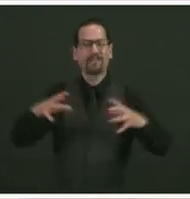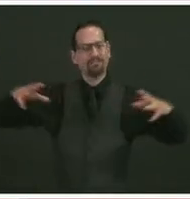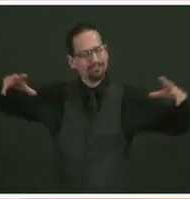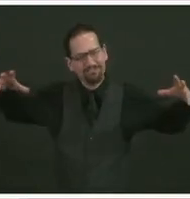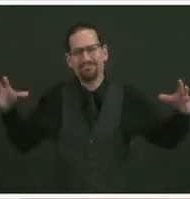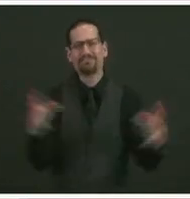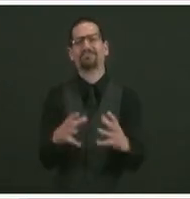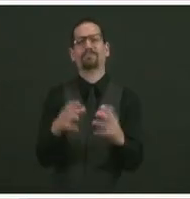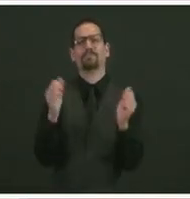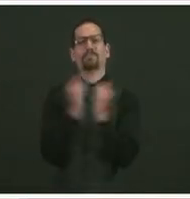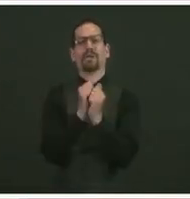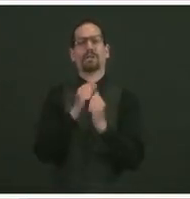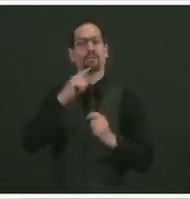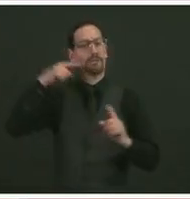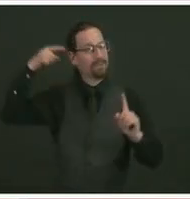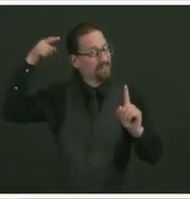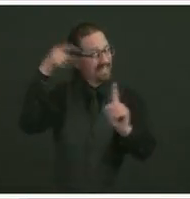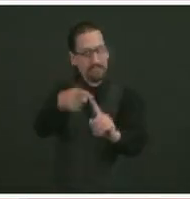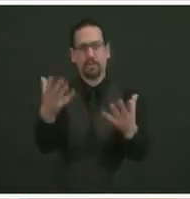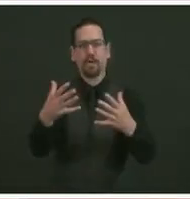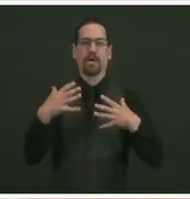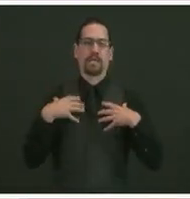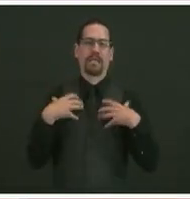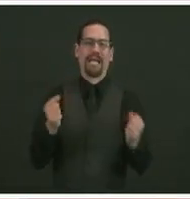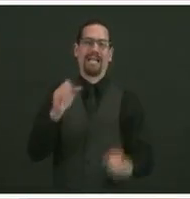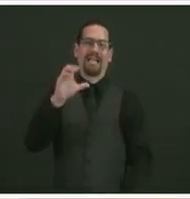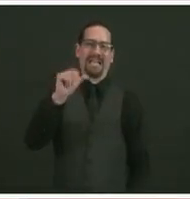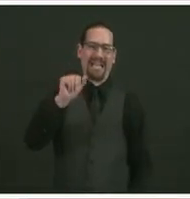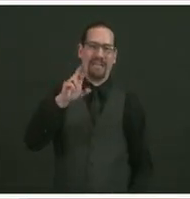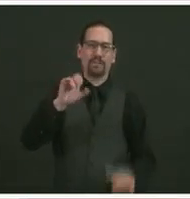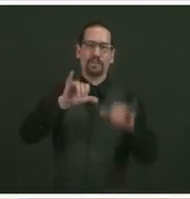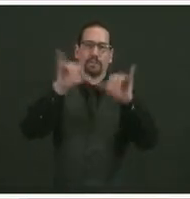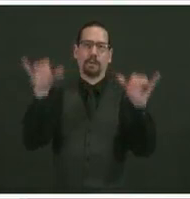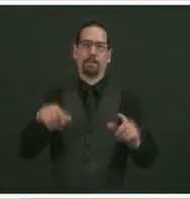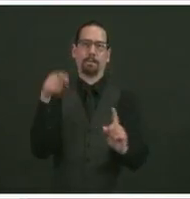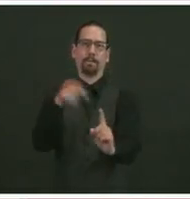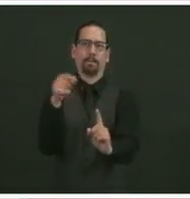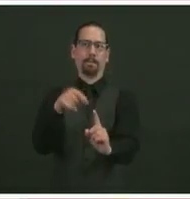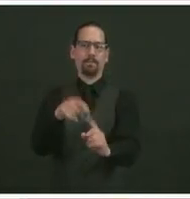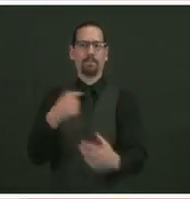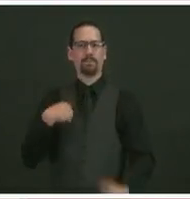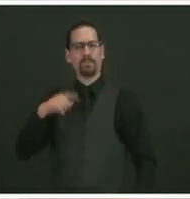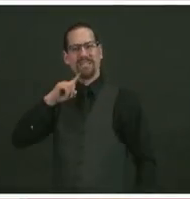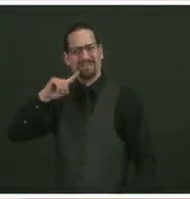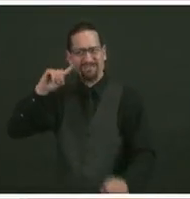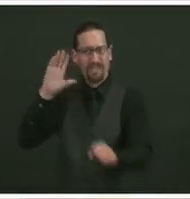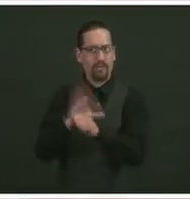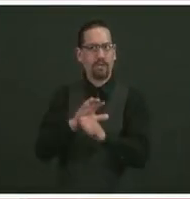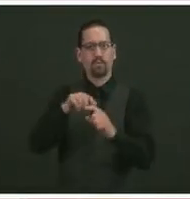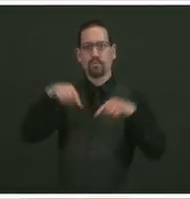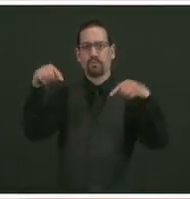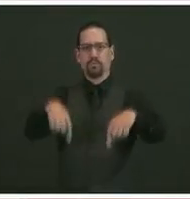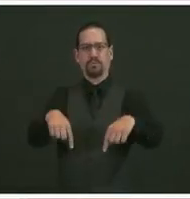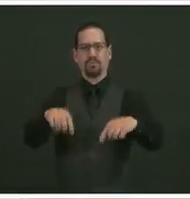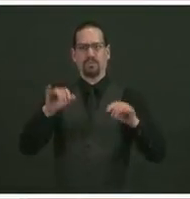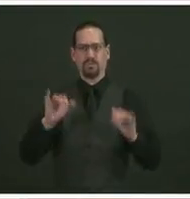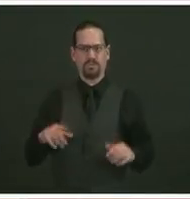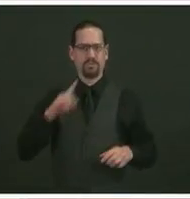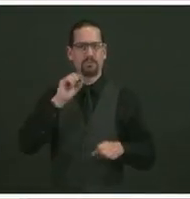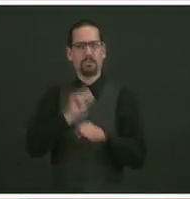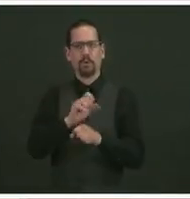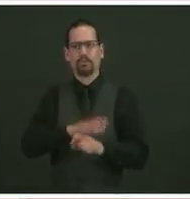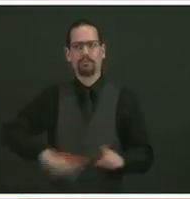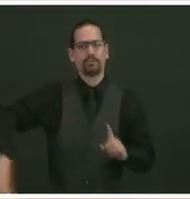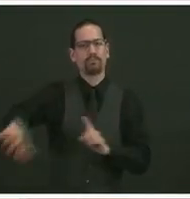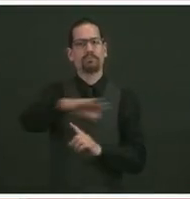and I will add a commitment to the workforce. I think that's very important. Well, how do you envision all of that coming together? I'm sorry? How do